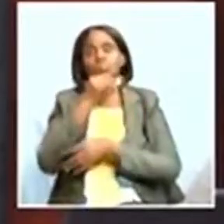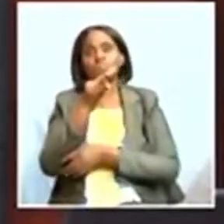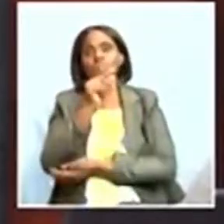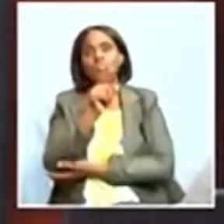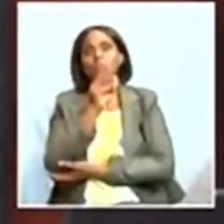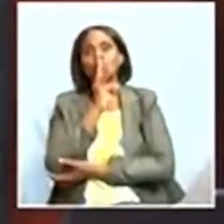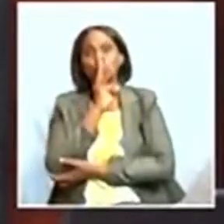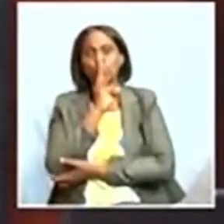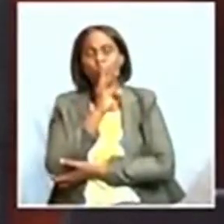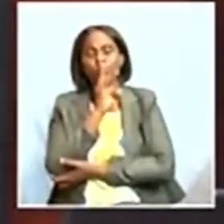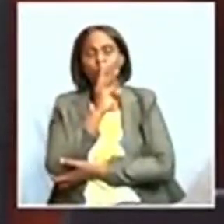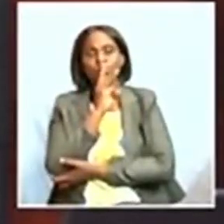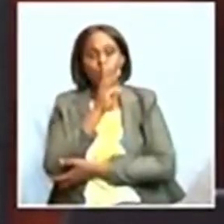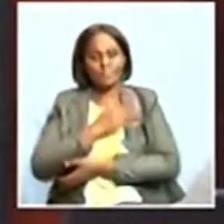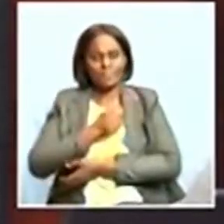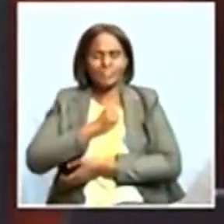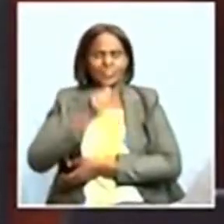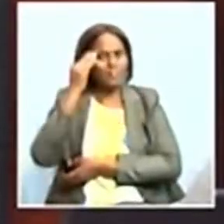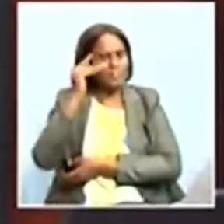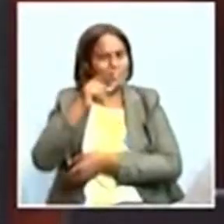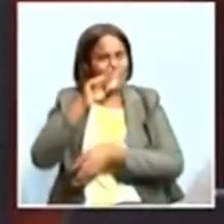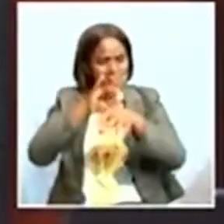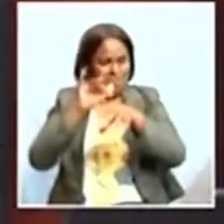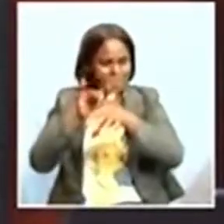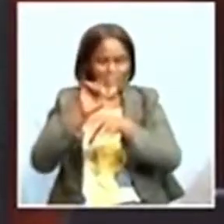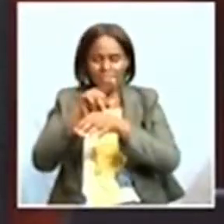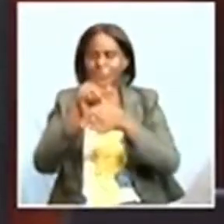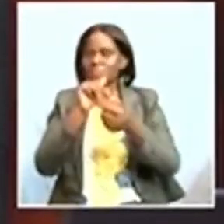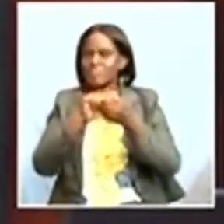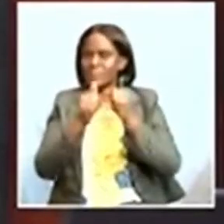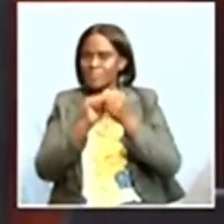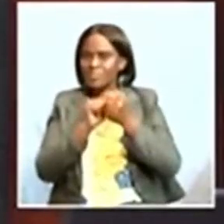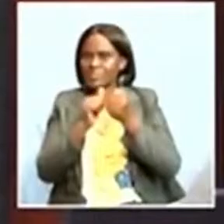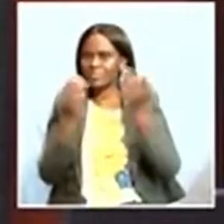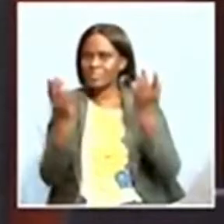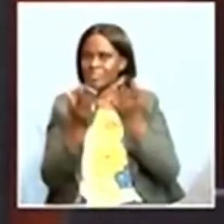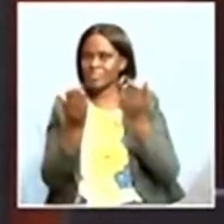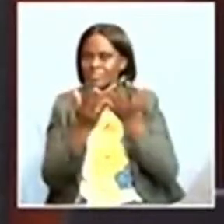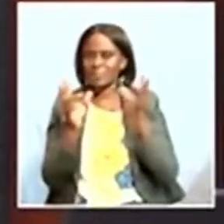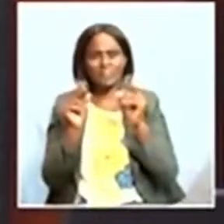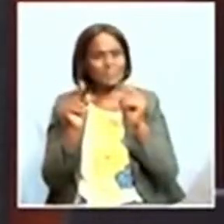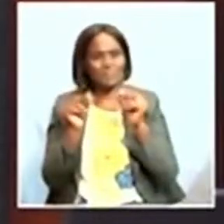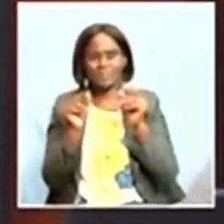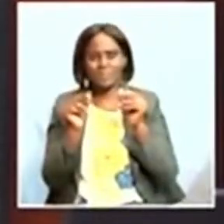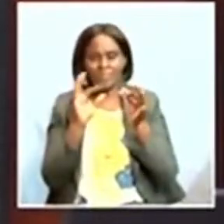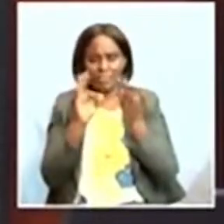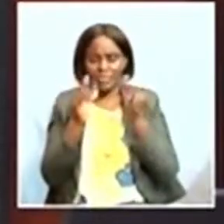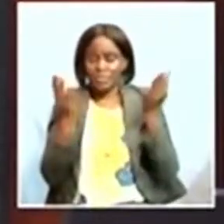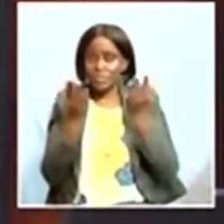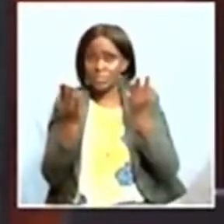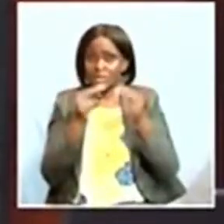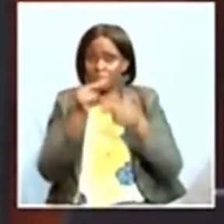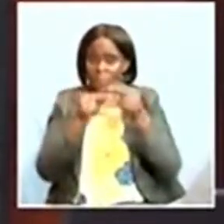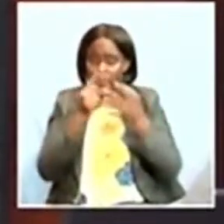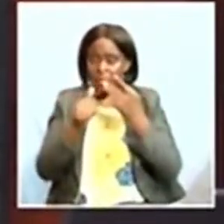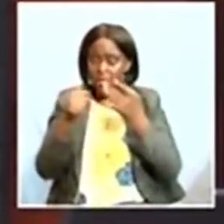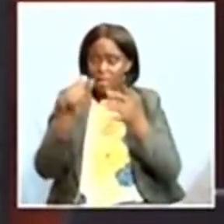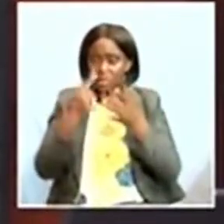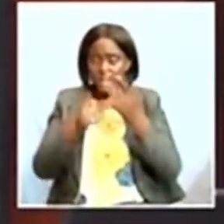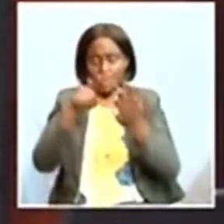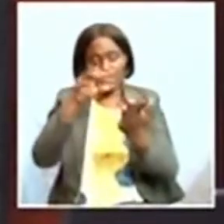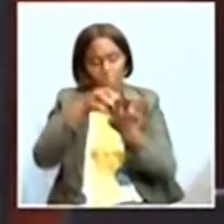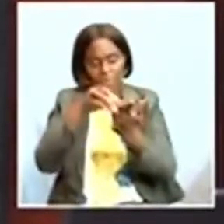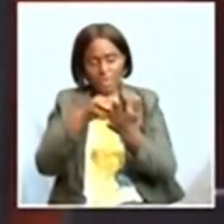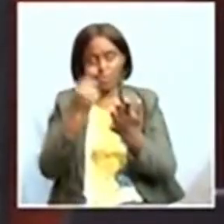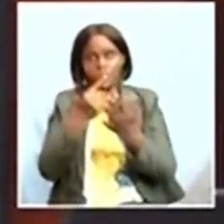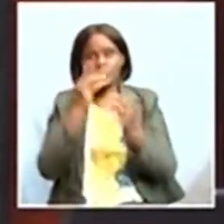water. I don't know if he touched on that aspect. If he didn't then, but since the matter was